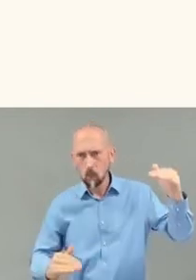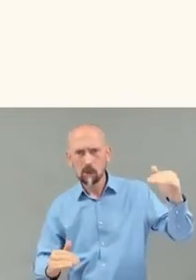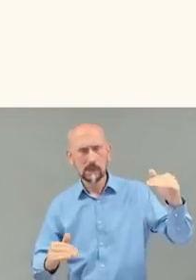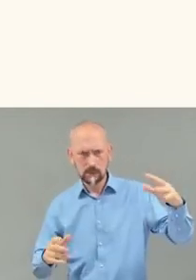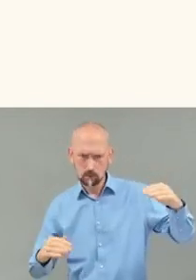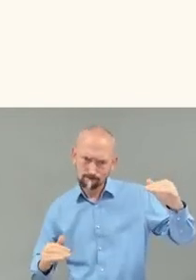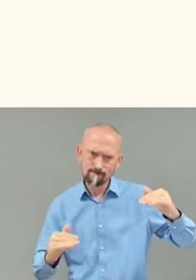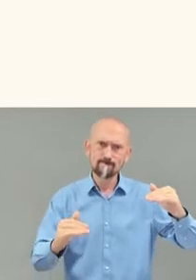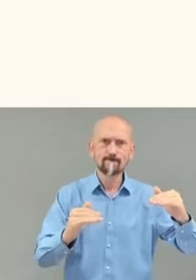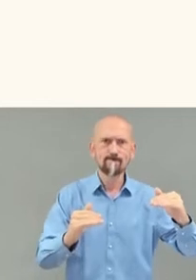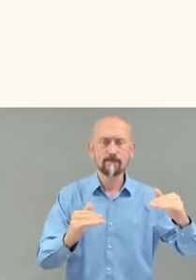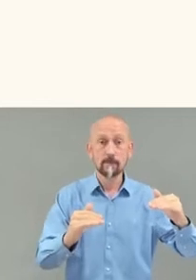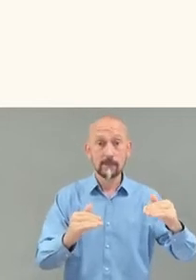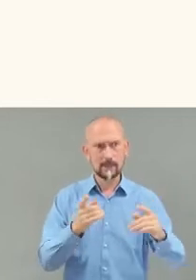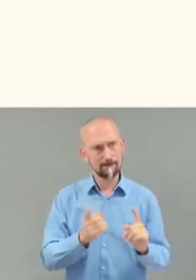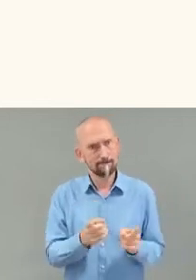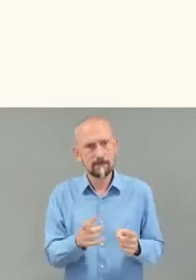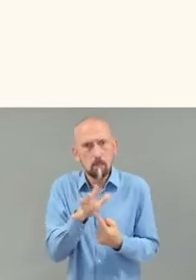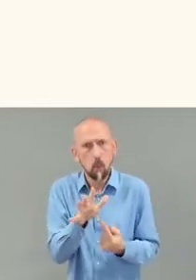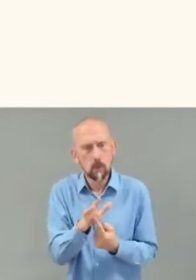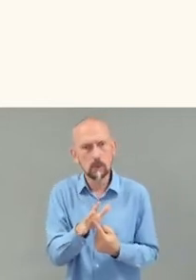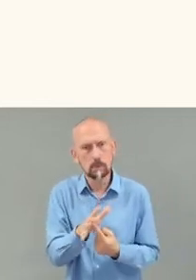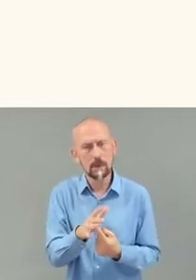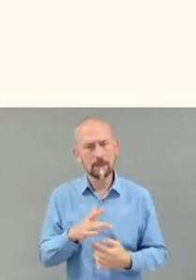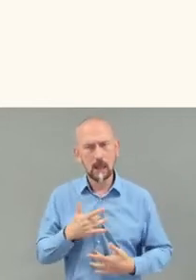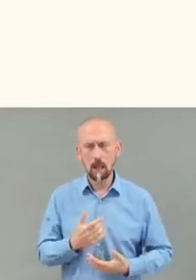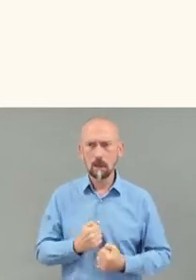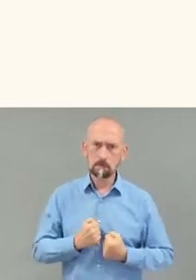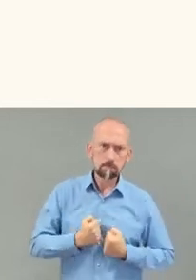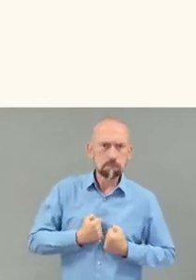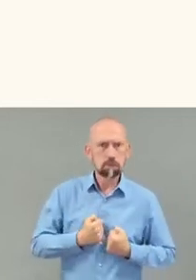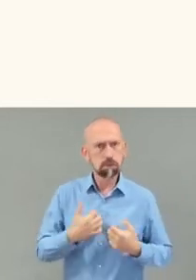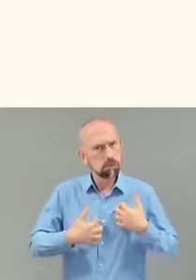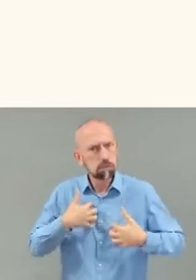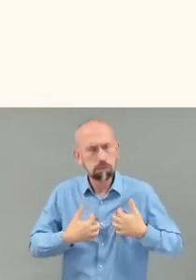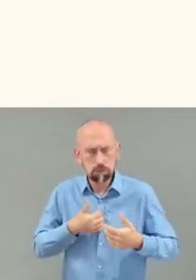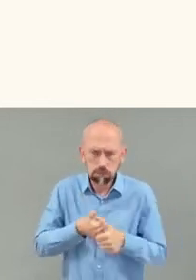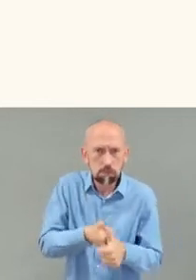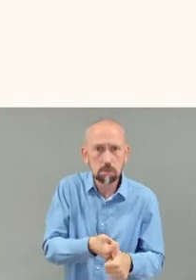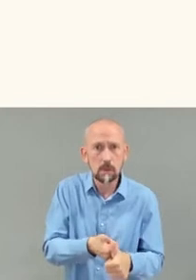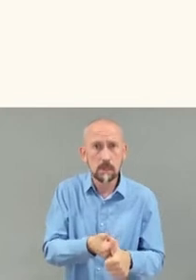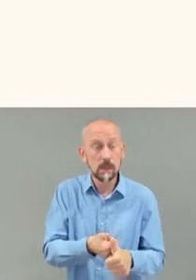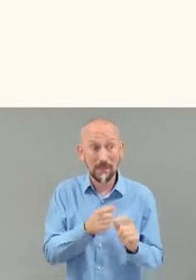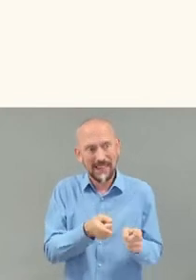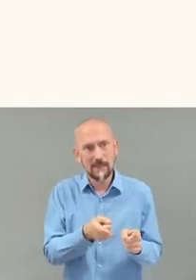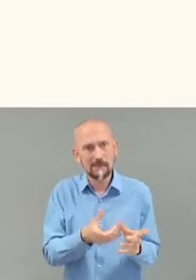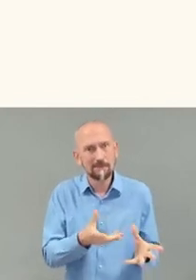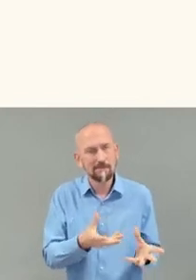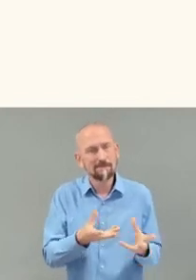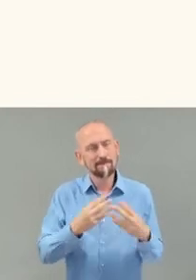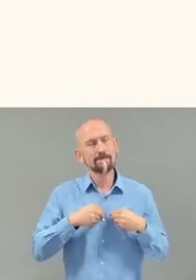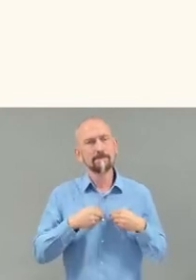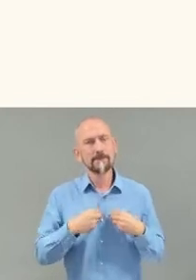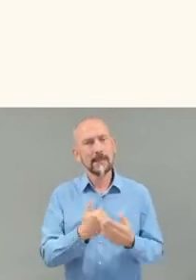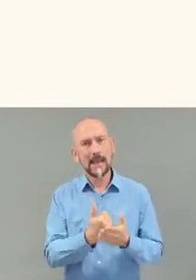is something very close to me and something very personal to me as well, and that's something that has helped. So I